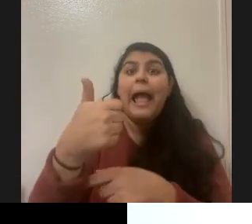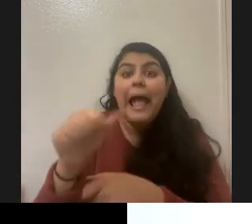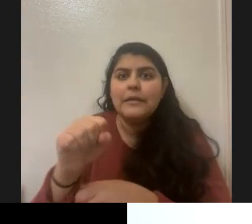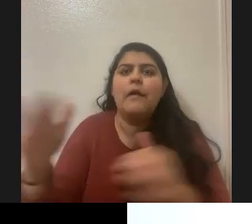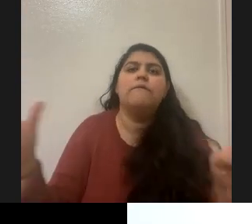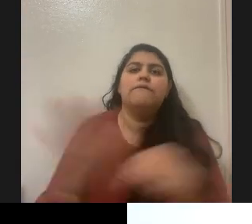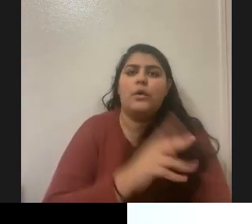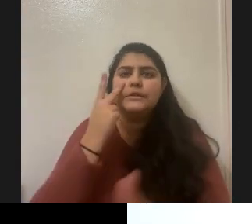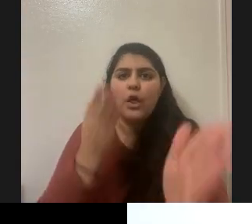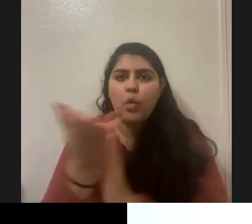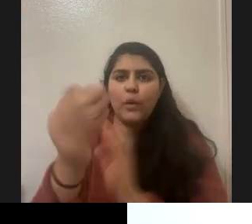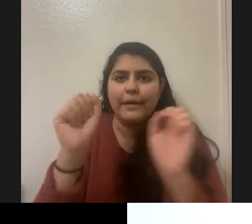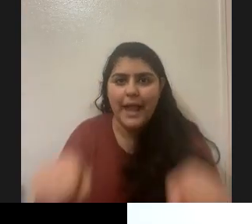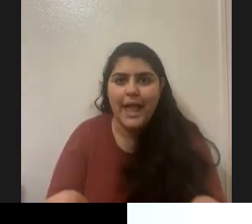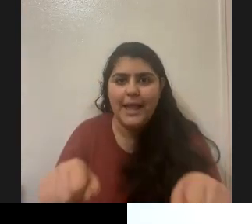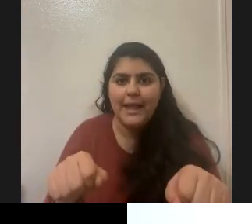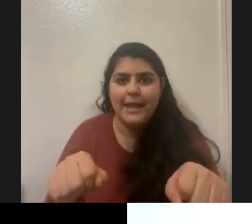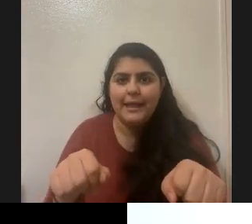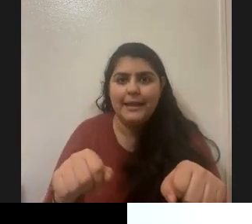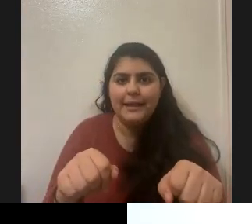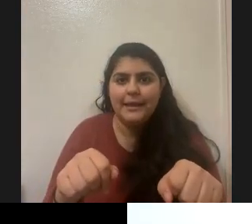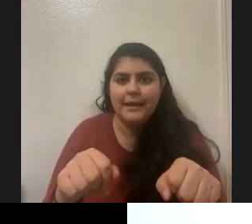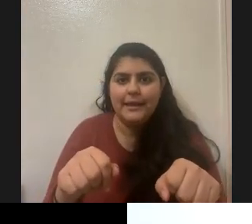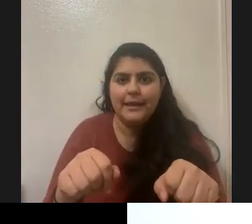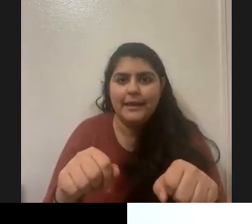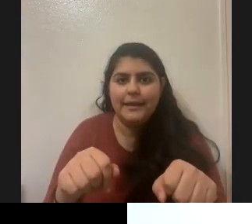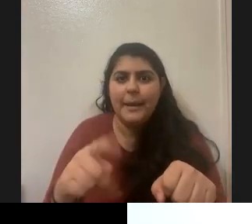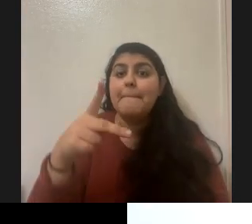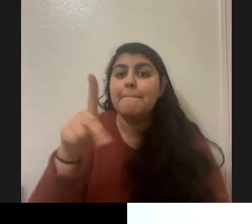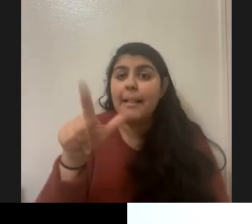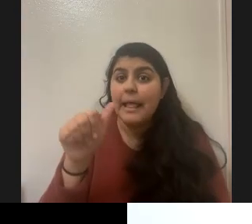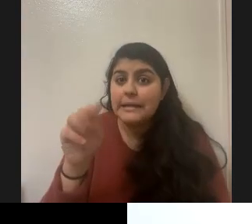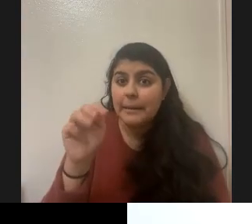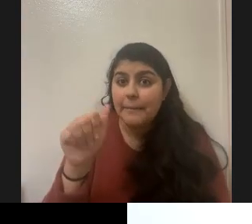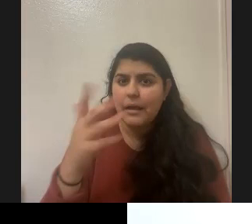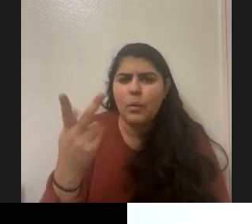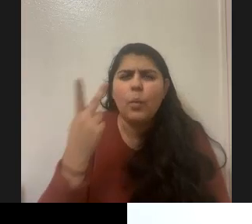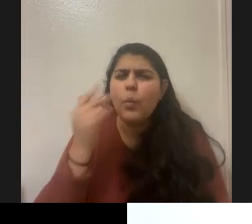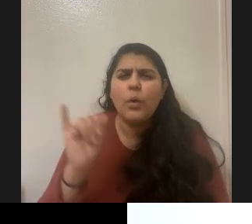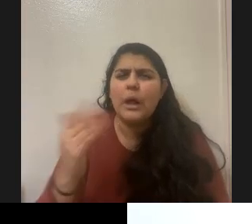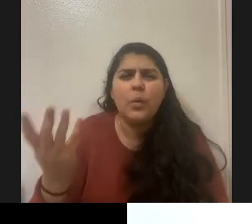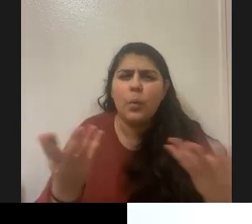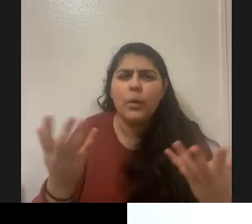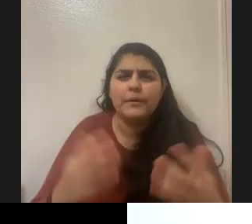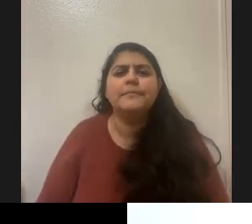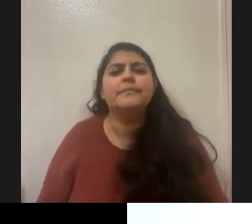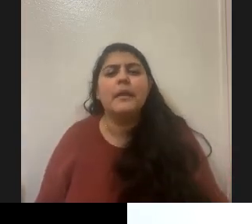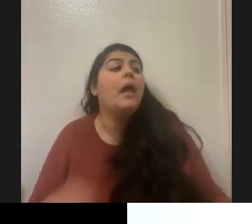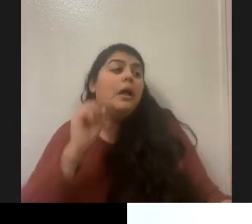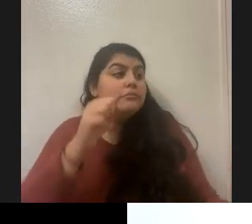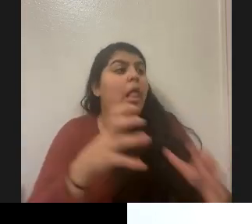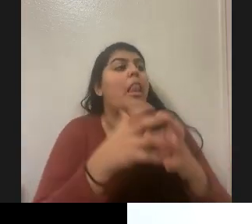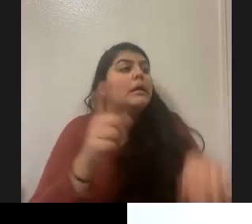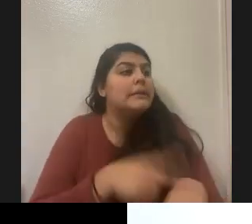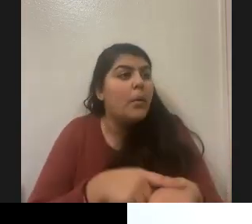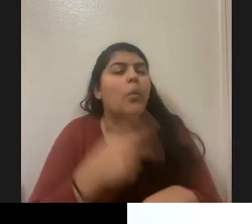spread out, it looks more see-through than that. Plasma, what does it look like? Yeah, a lot of the times it